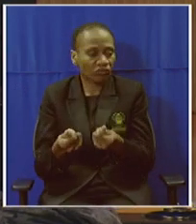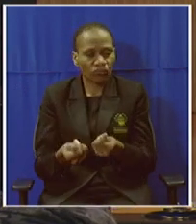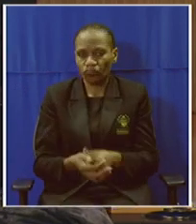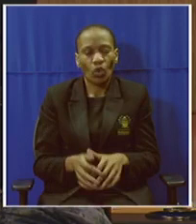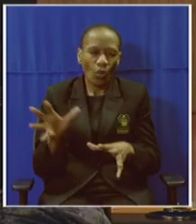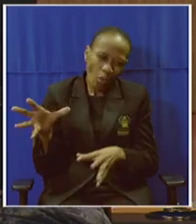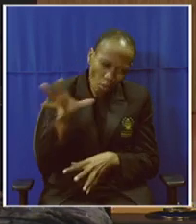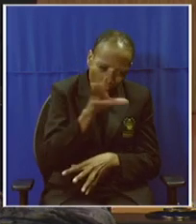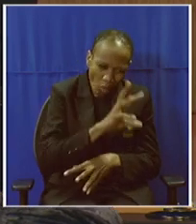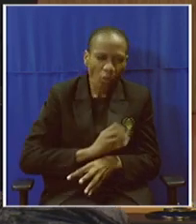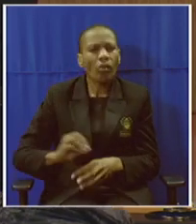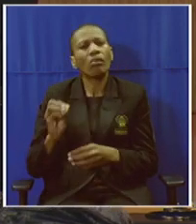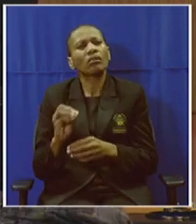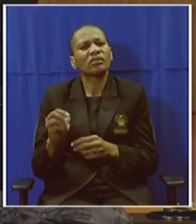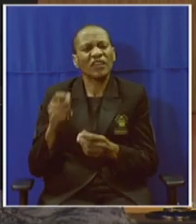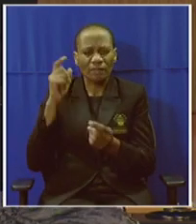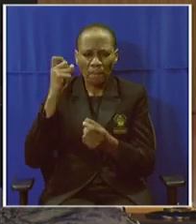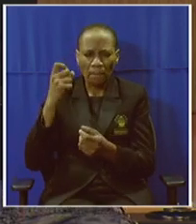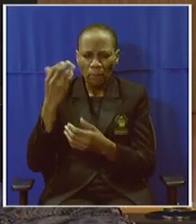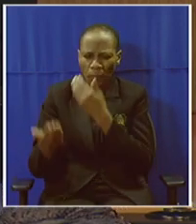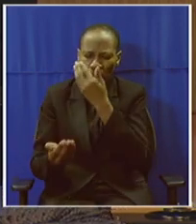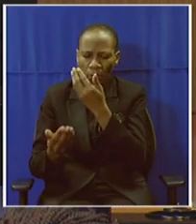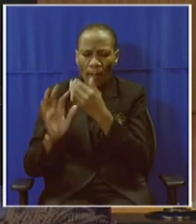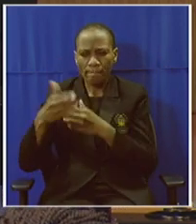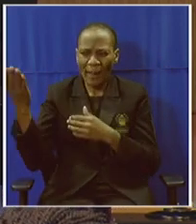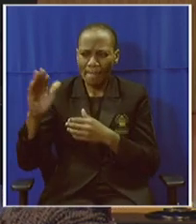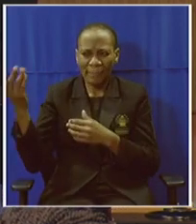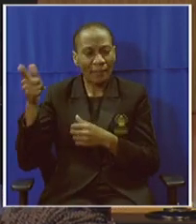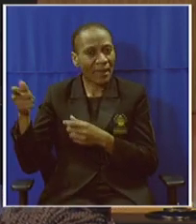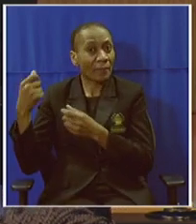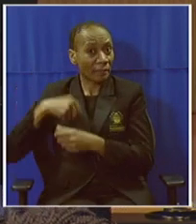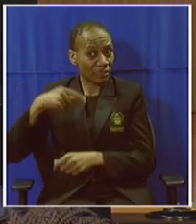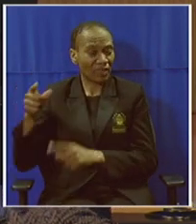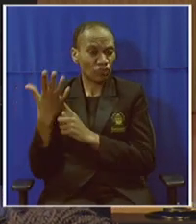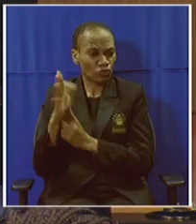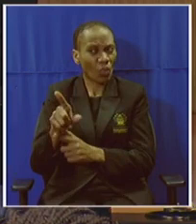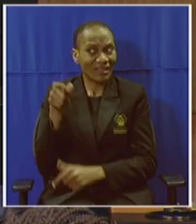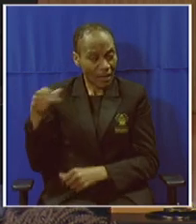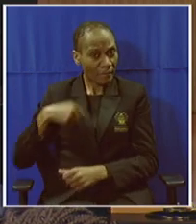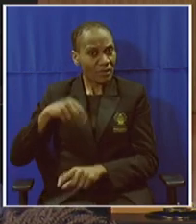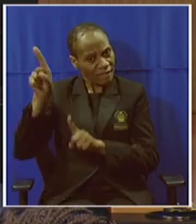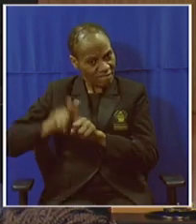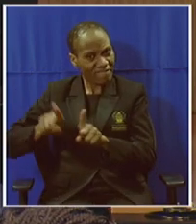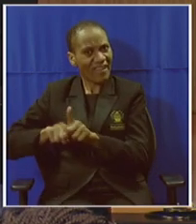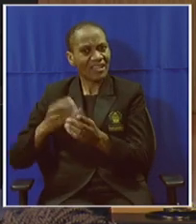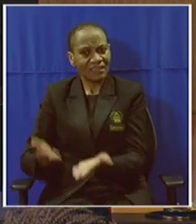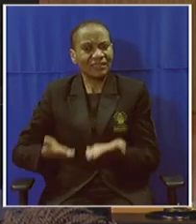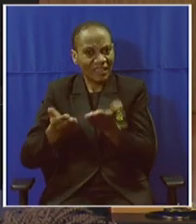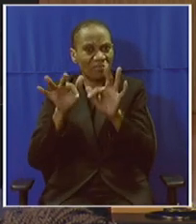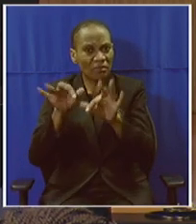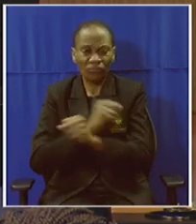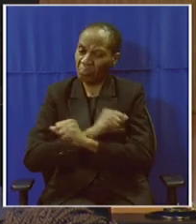legal matters against the city is a reflection of their failure to deliver adequate and decent services to the